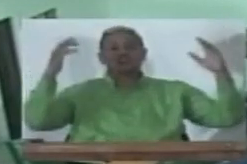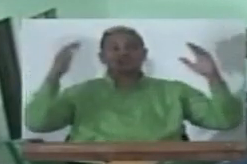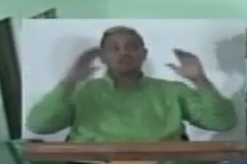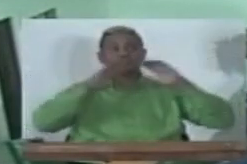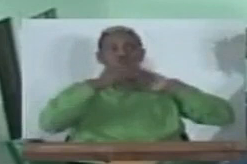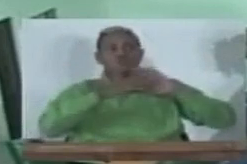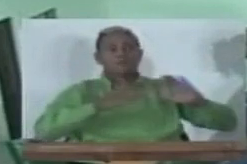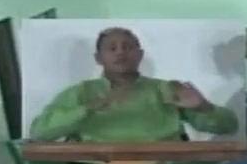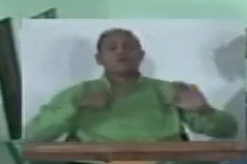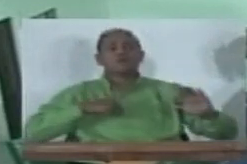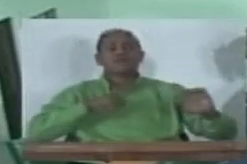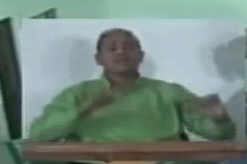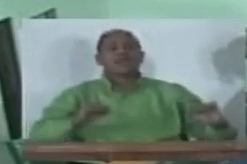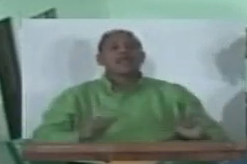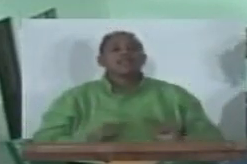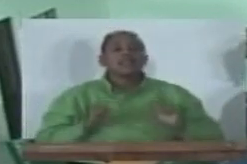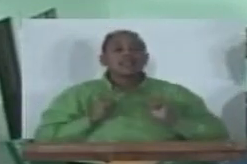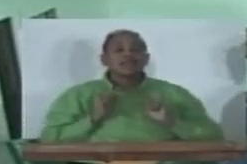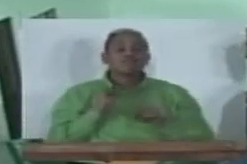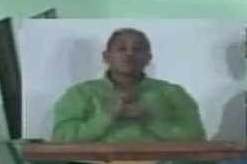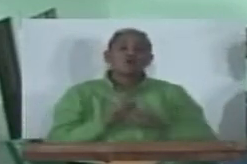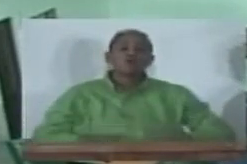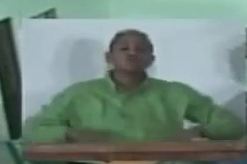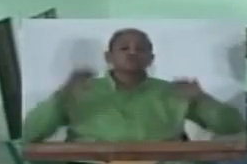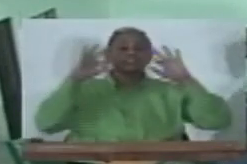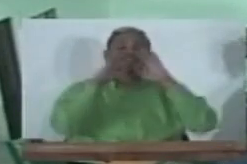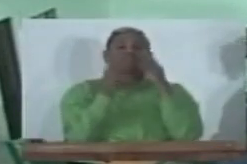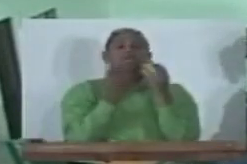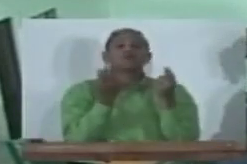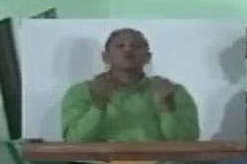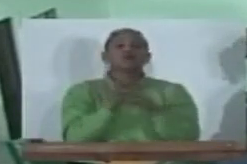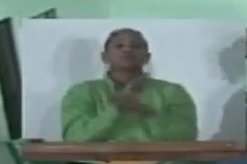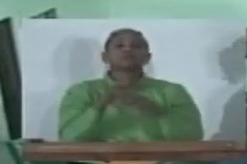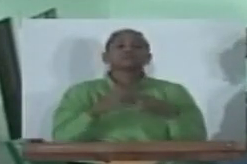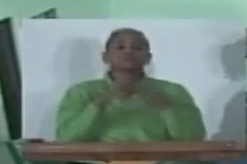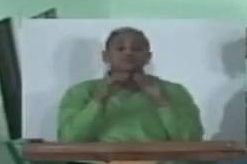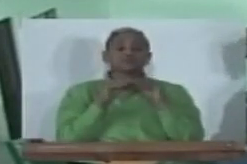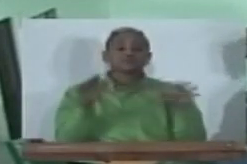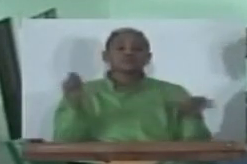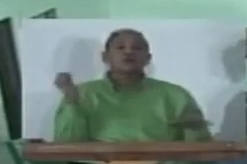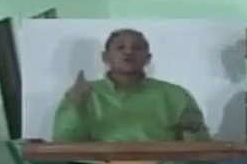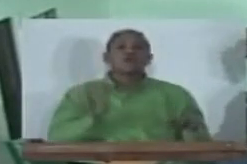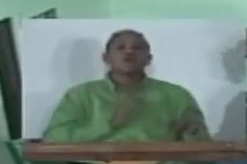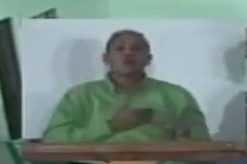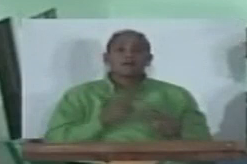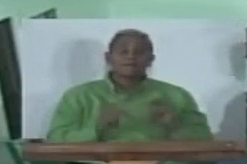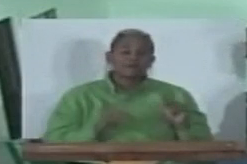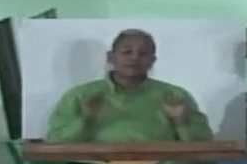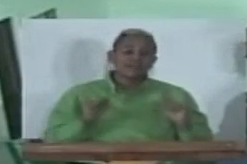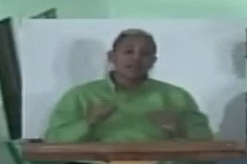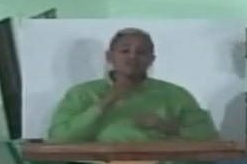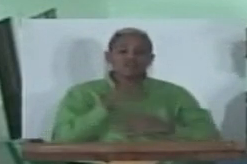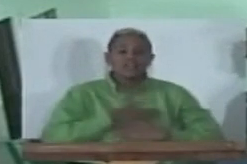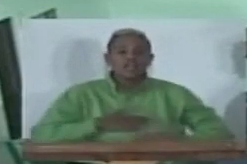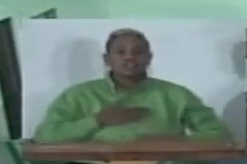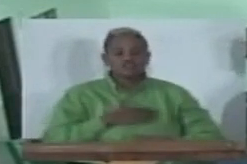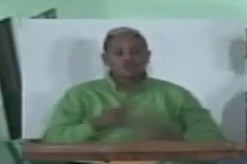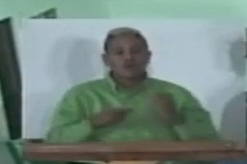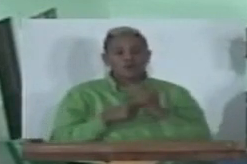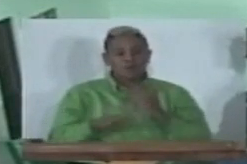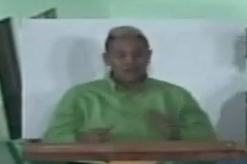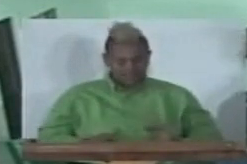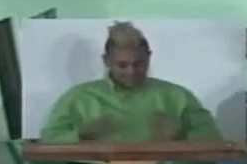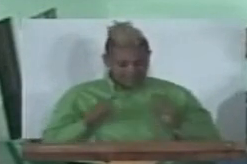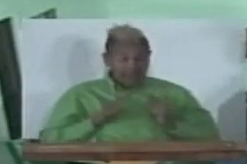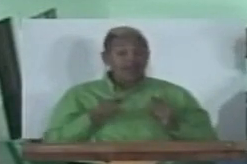Jamaica that we can live, raise families, and do business, and all our people can enjoy the quality life that